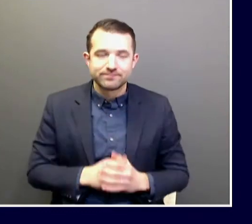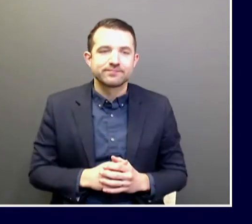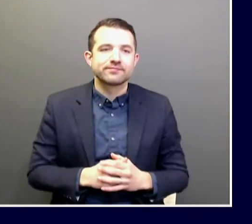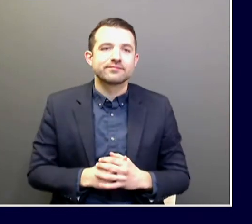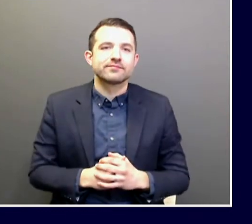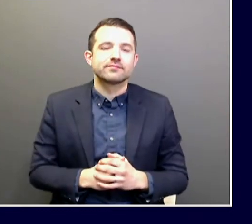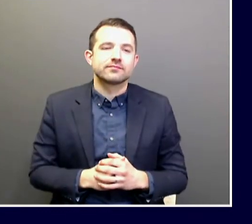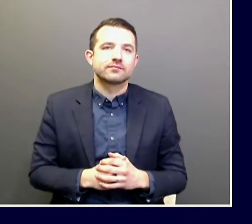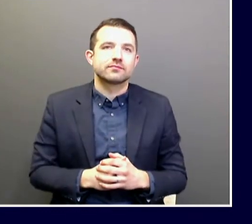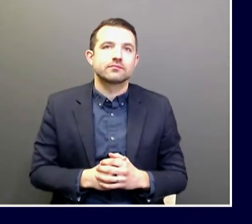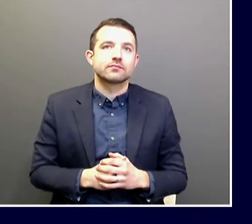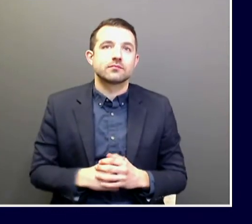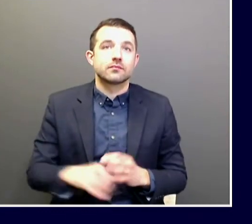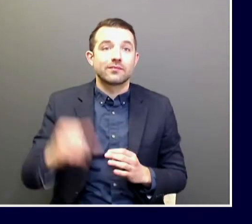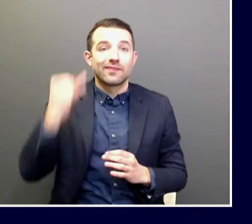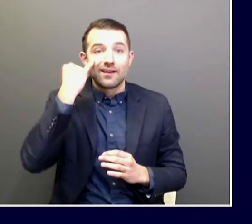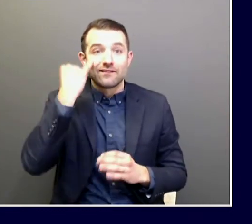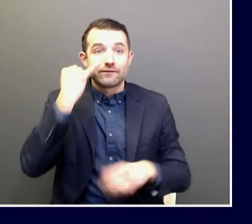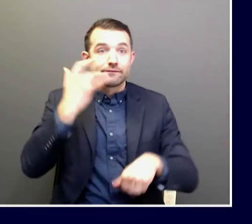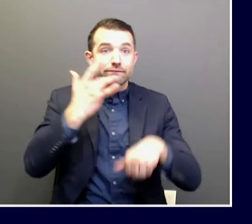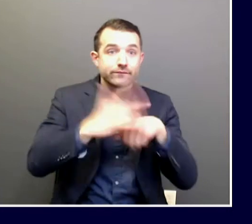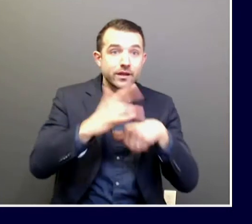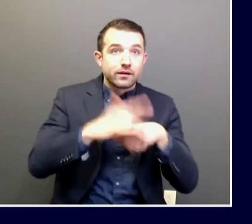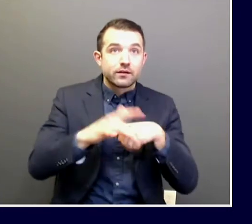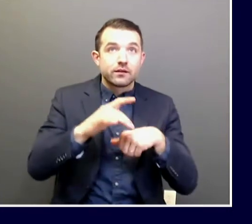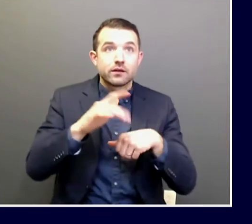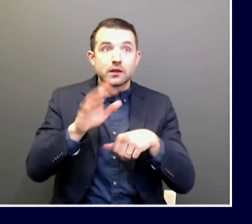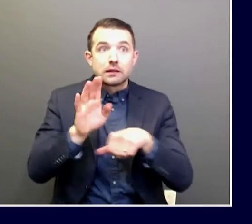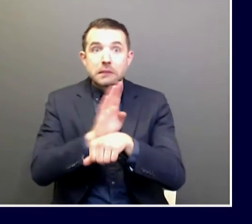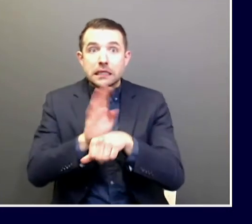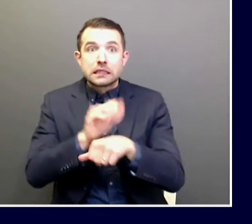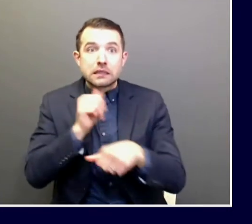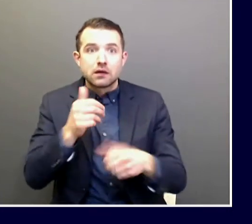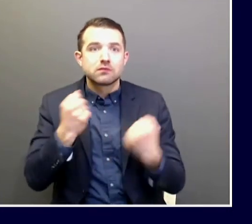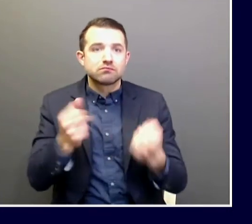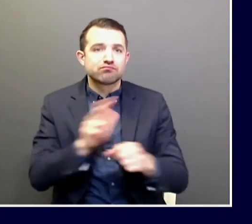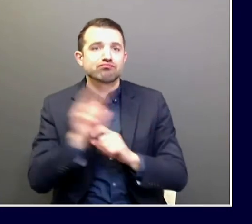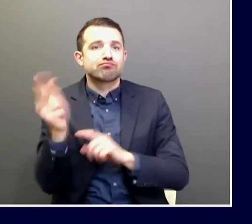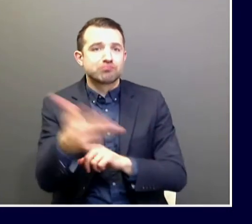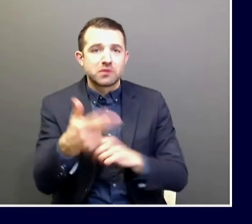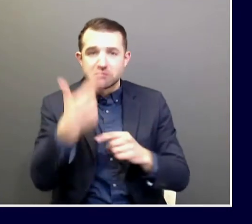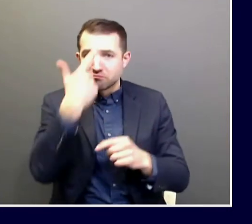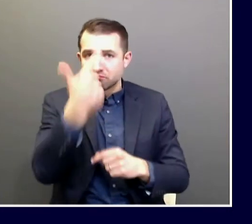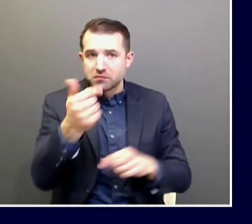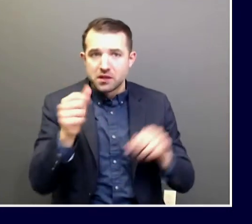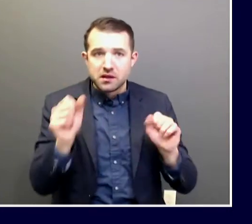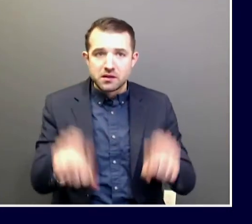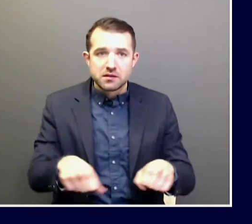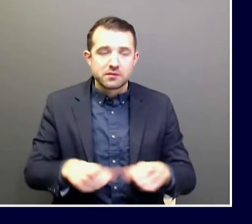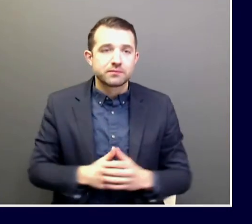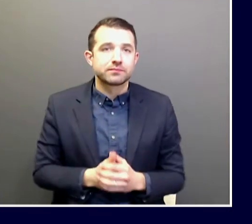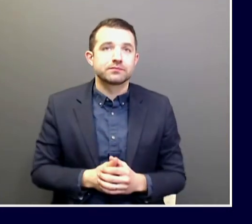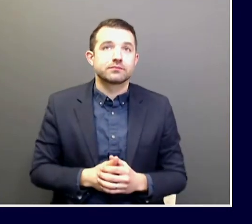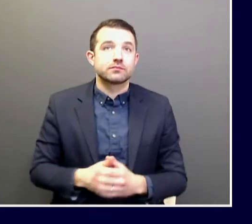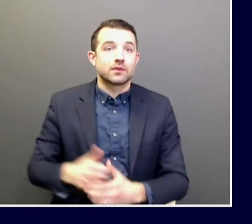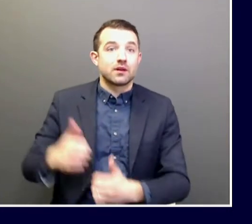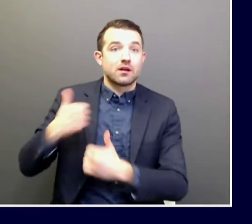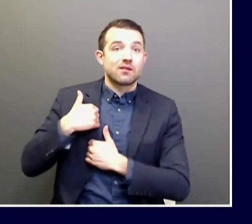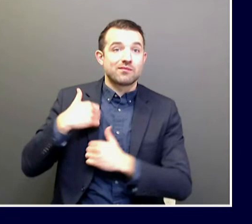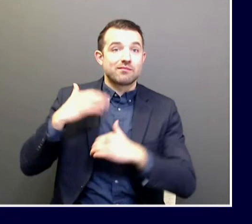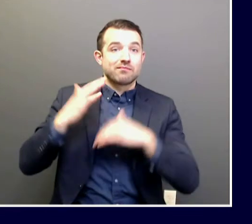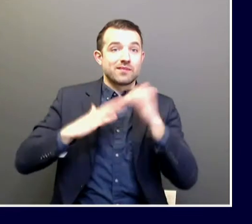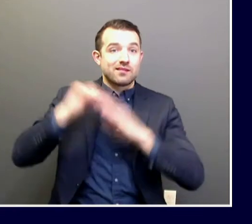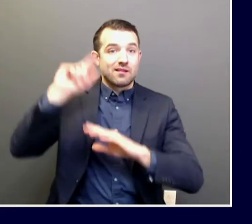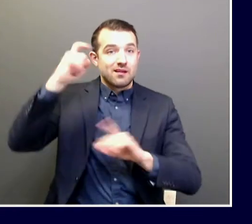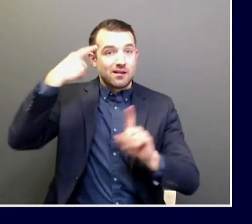and how busy the site is at that time. The Augusta Armory testing site is open Monday, Wednesday, and